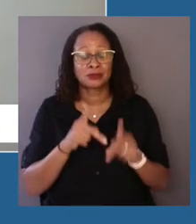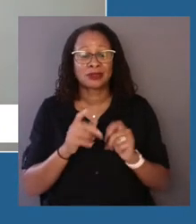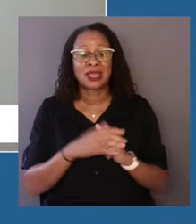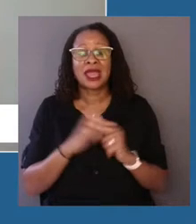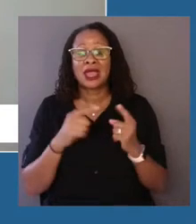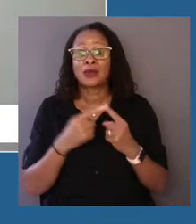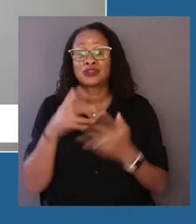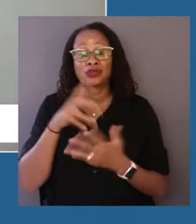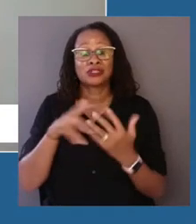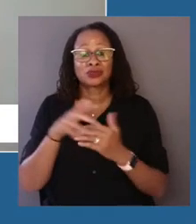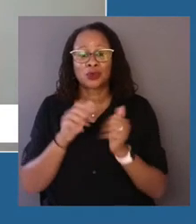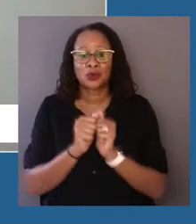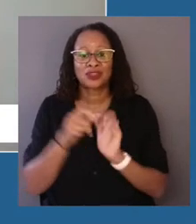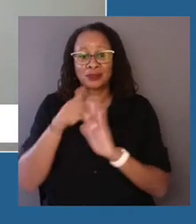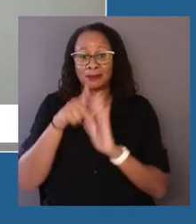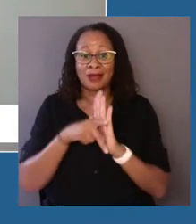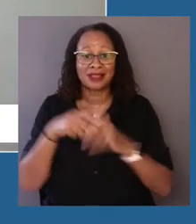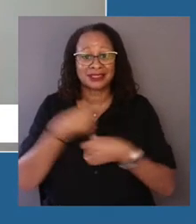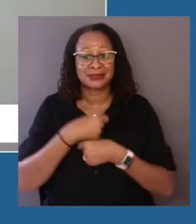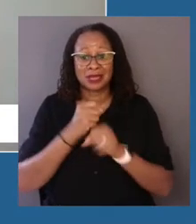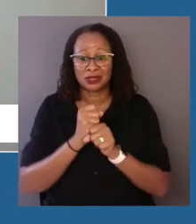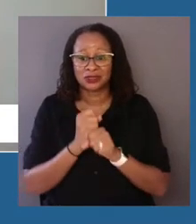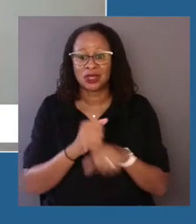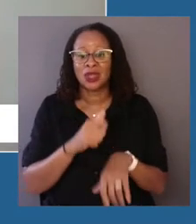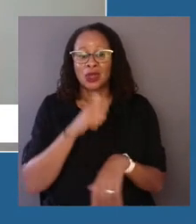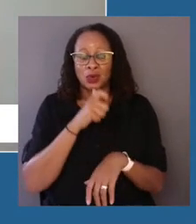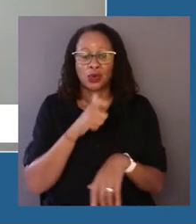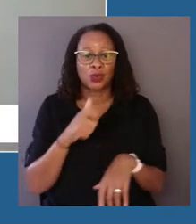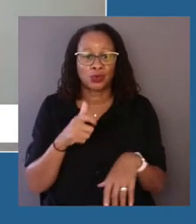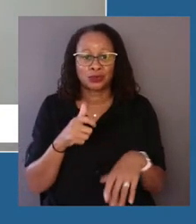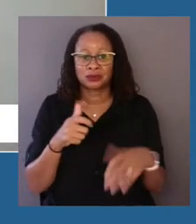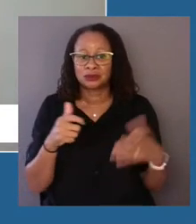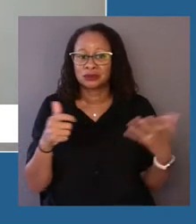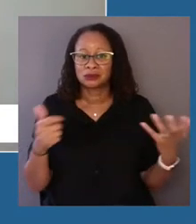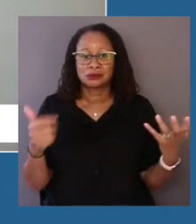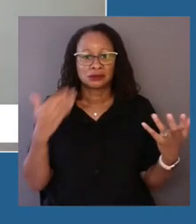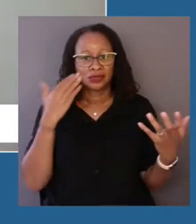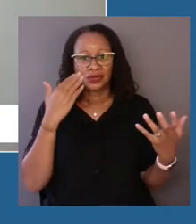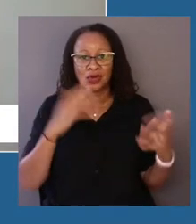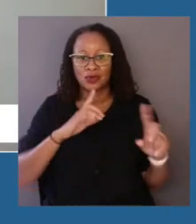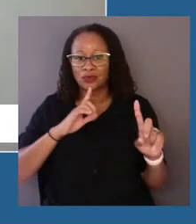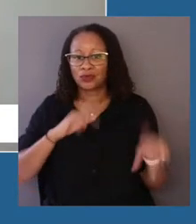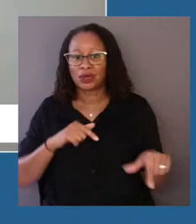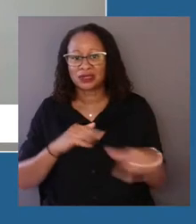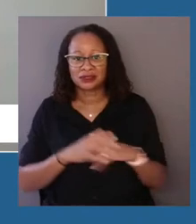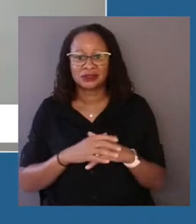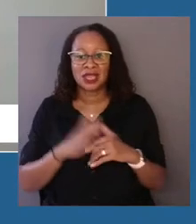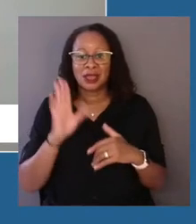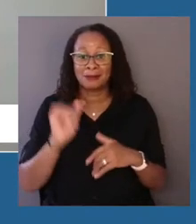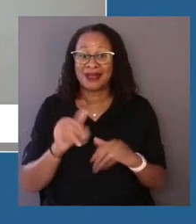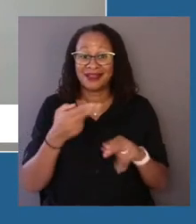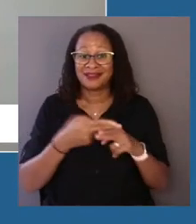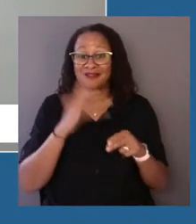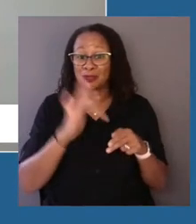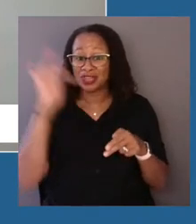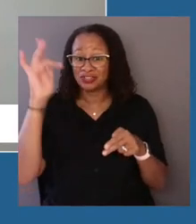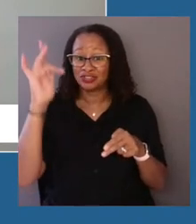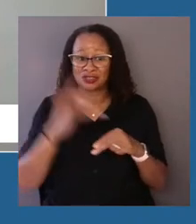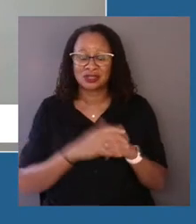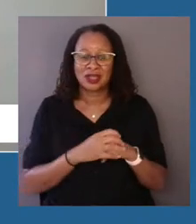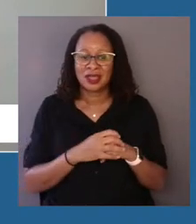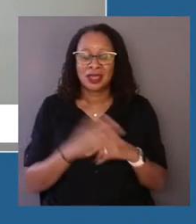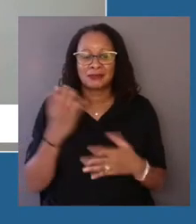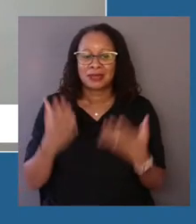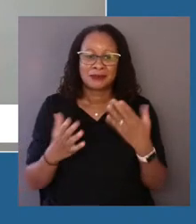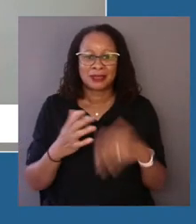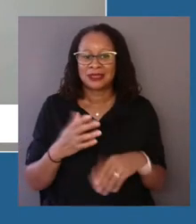with policymakers who, though they'll know we act and you by reputation, may be new